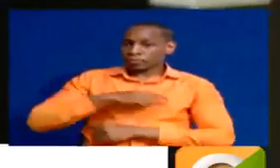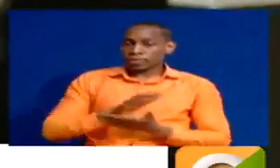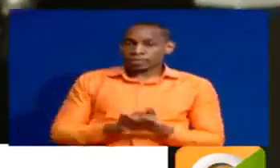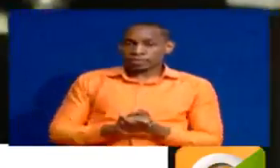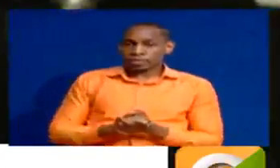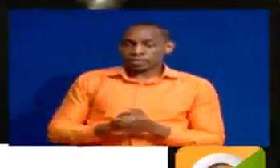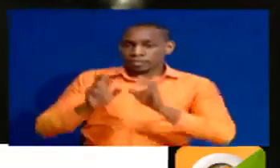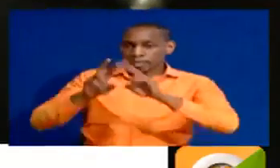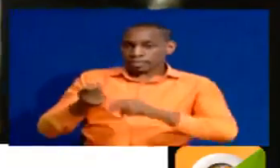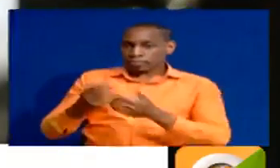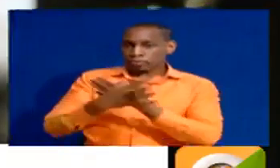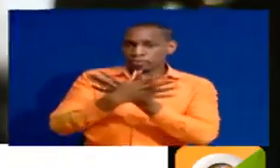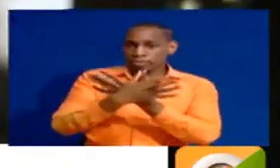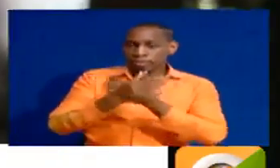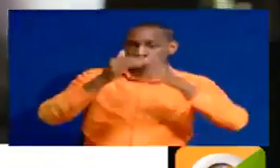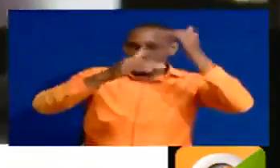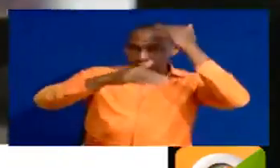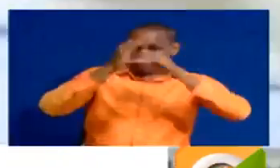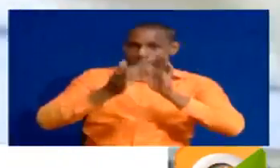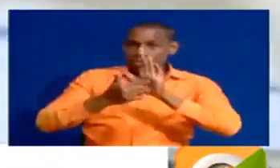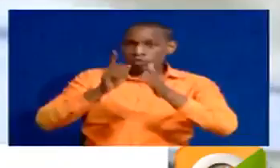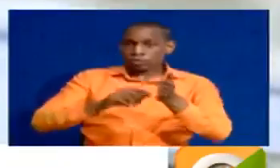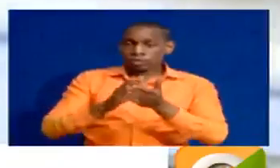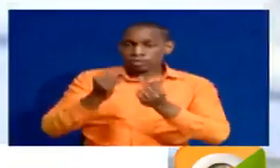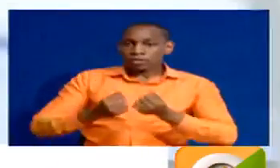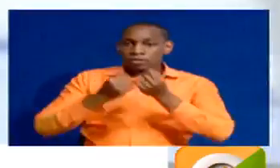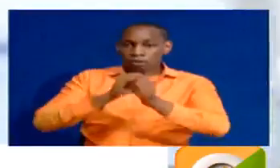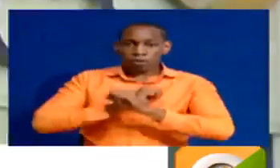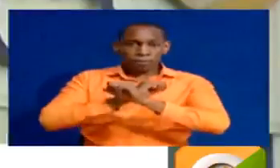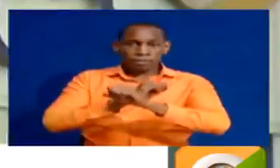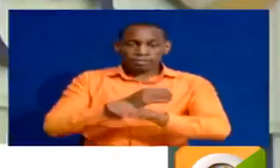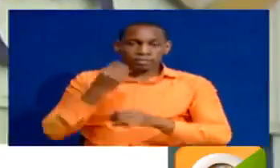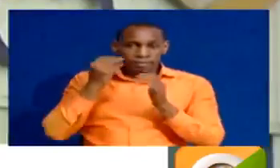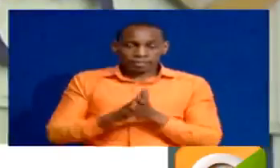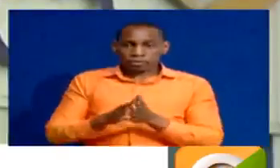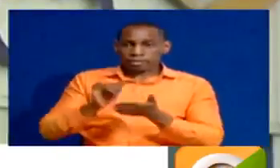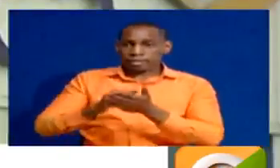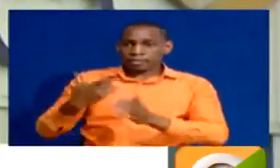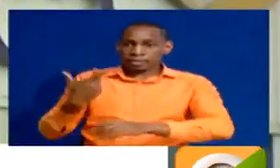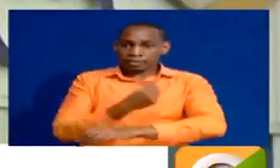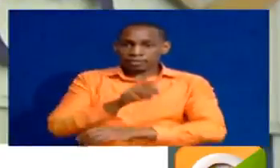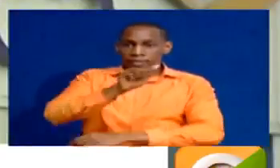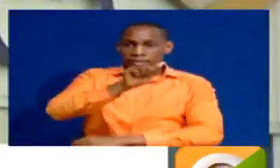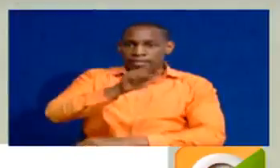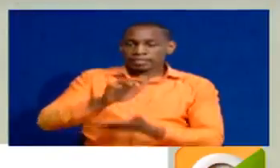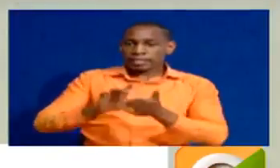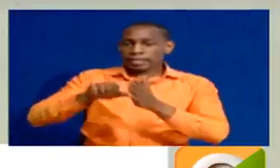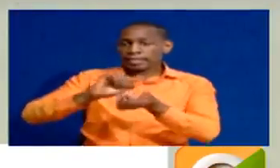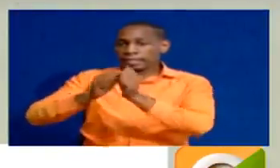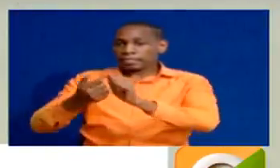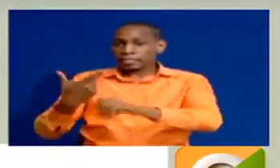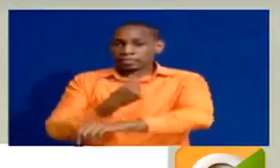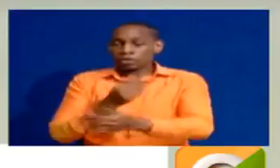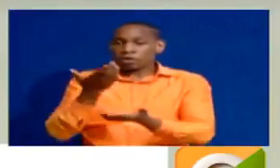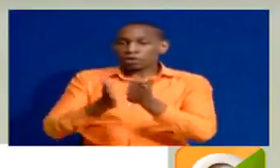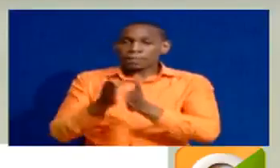A smaller study from Germany's Saarland University also showed a stronger immune response in patients who received AstraZeneca, followed by Pfizer,